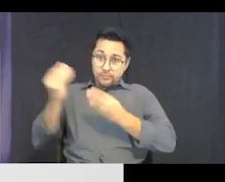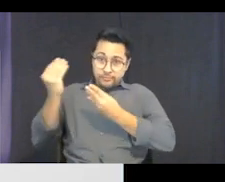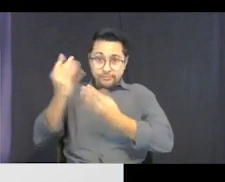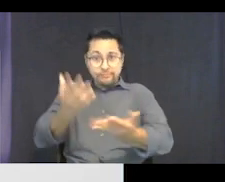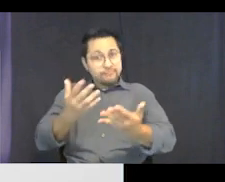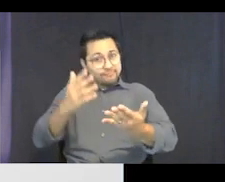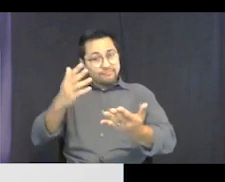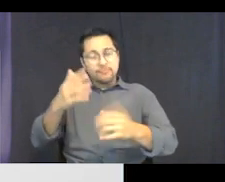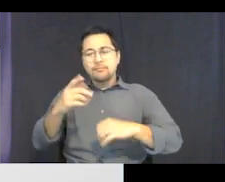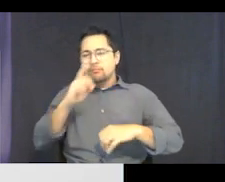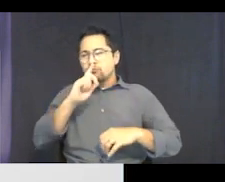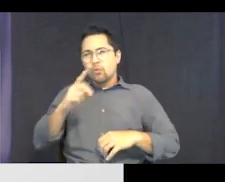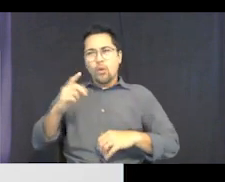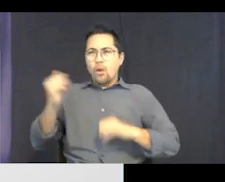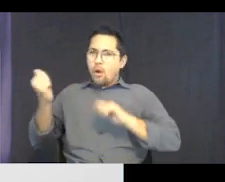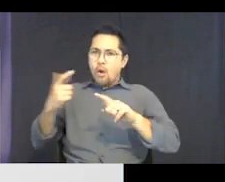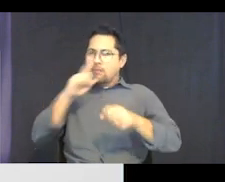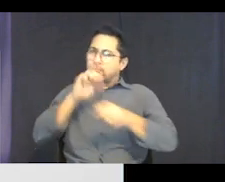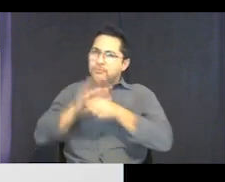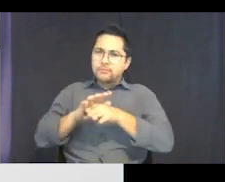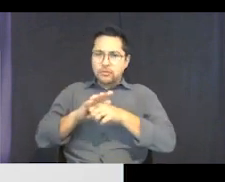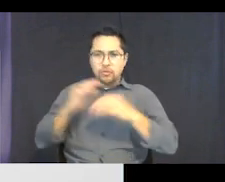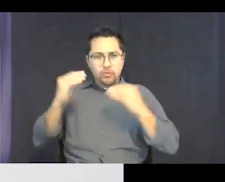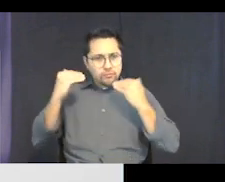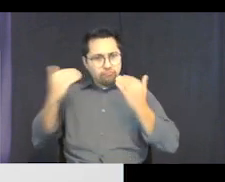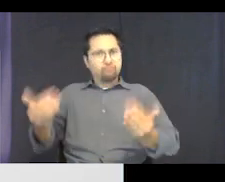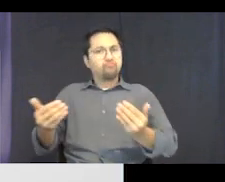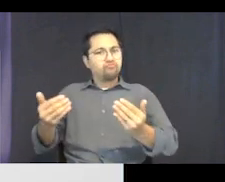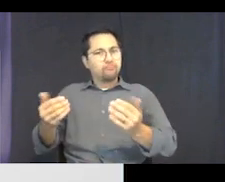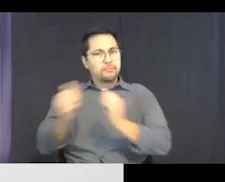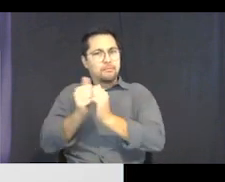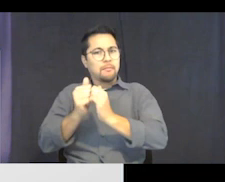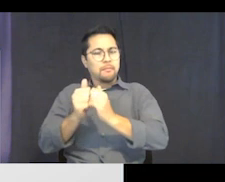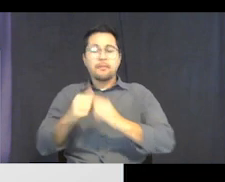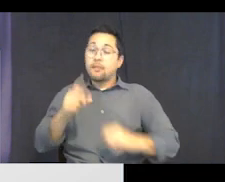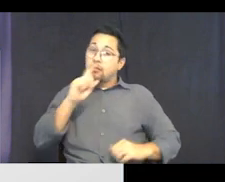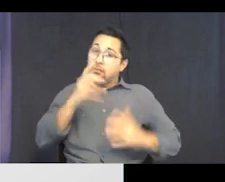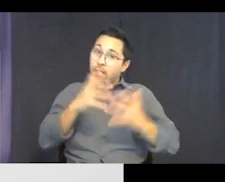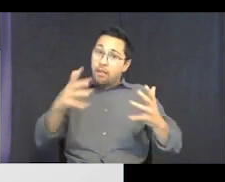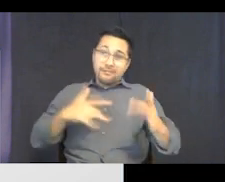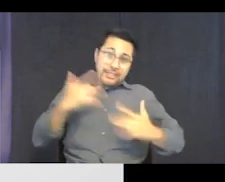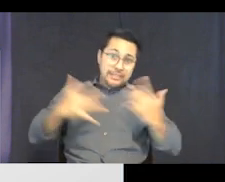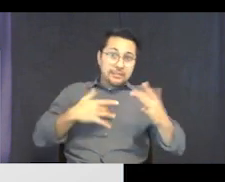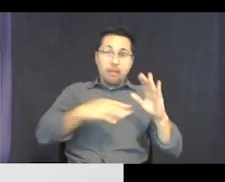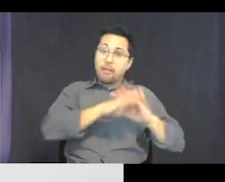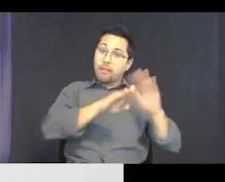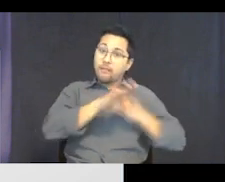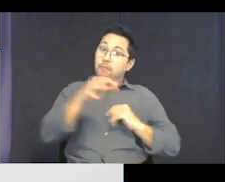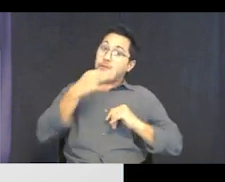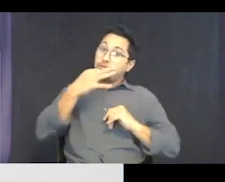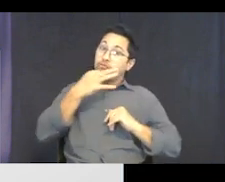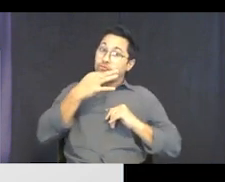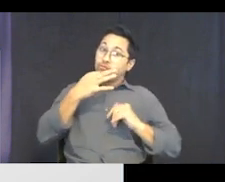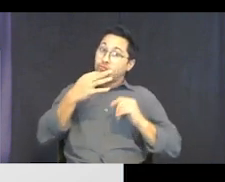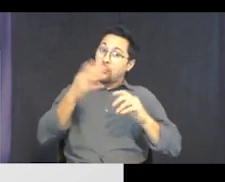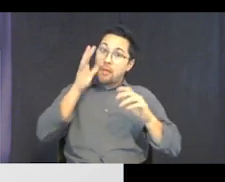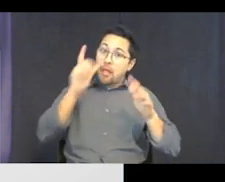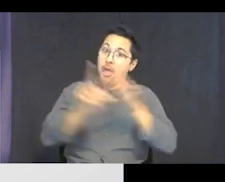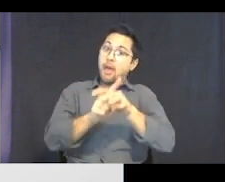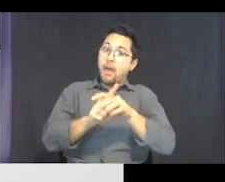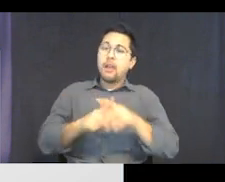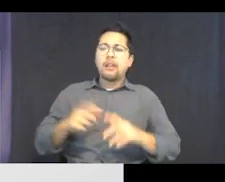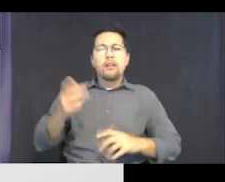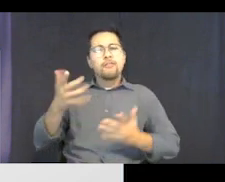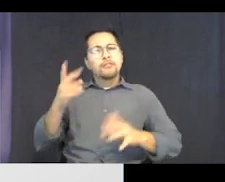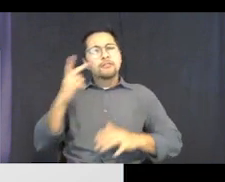that we are all equally committed to moving forward. There's a lot of exciting developments that are coming down. We've seen so